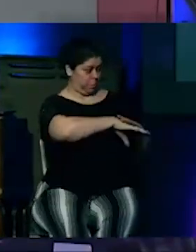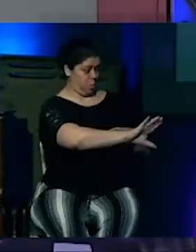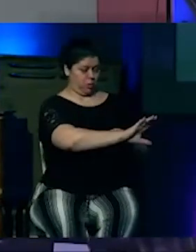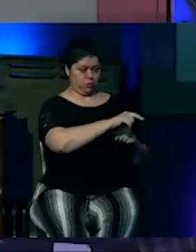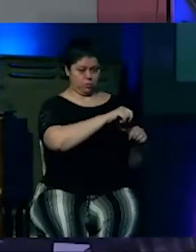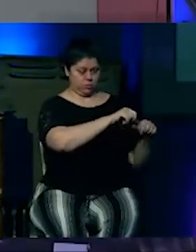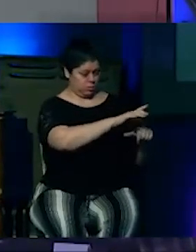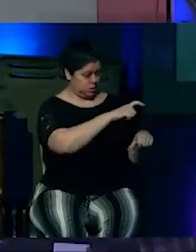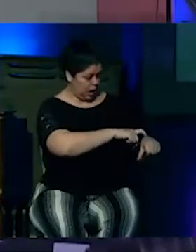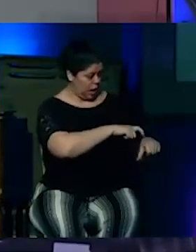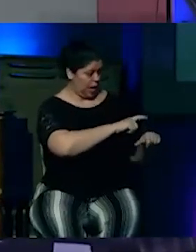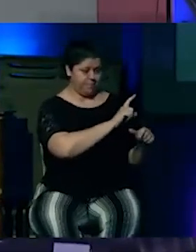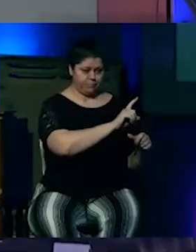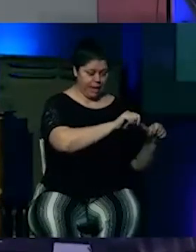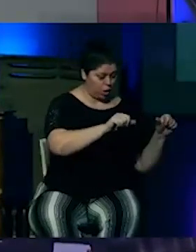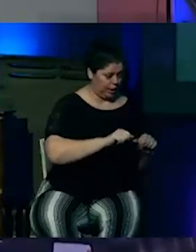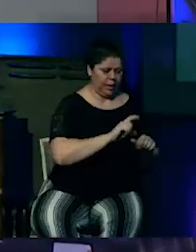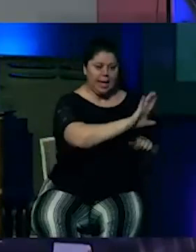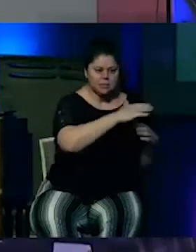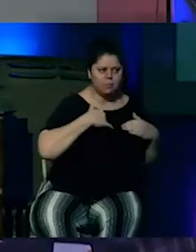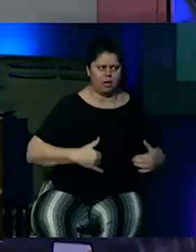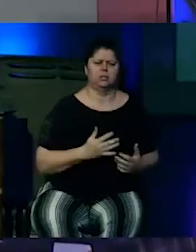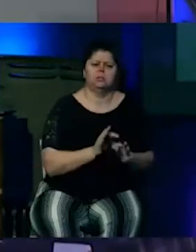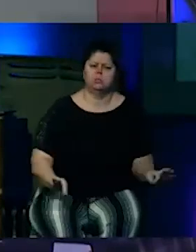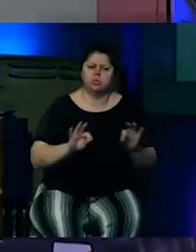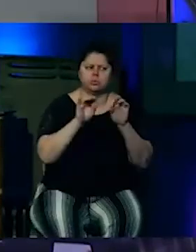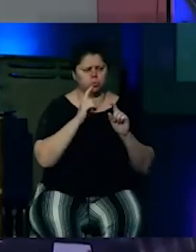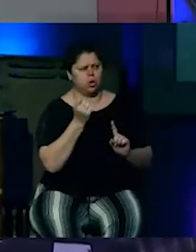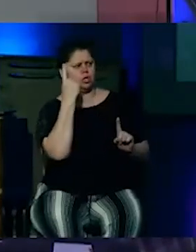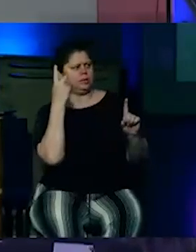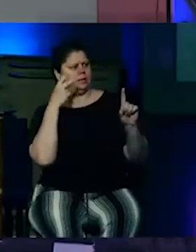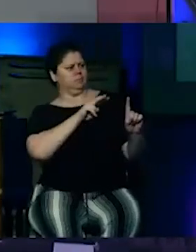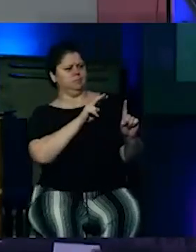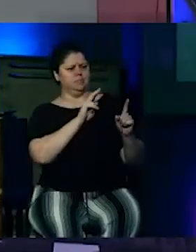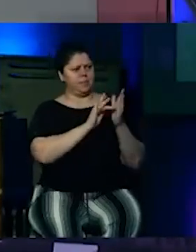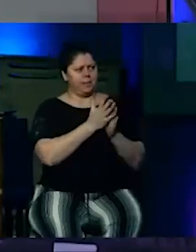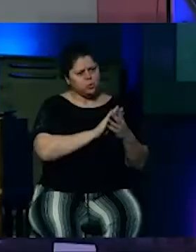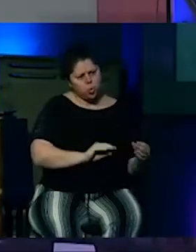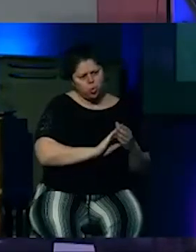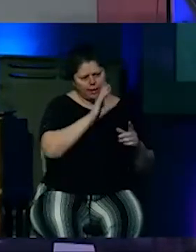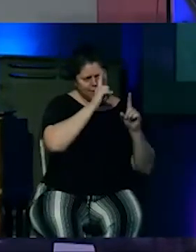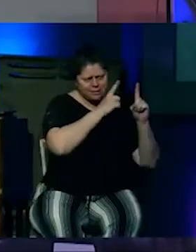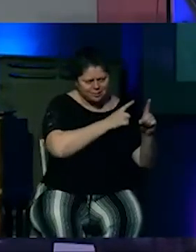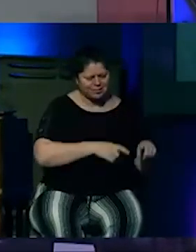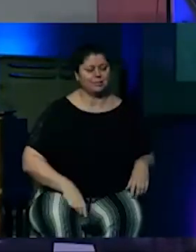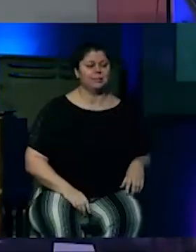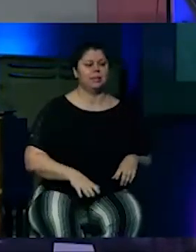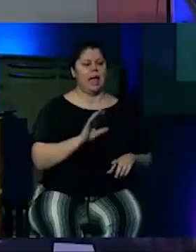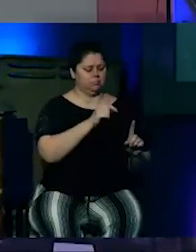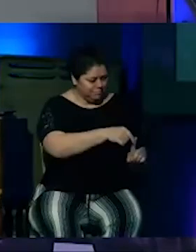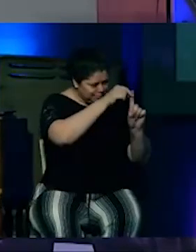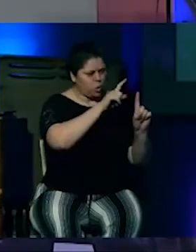was, is integral to understanding the story of the Bible and the mission. And the particularity of